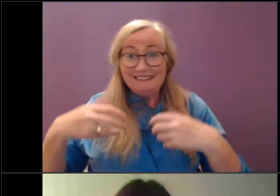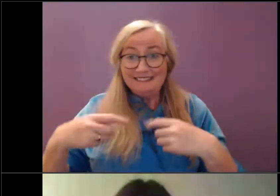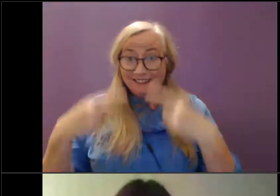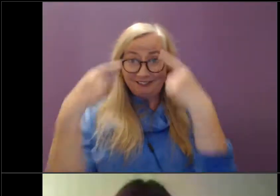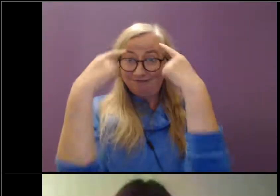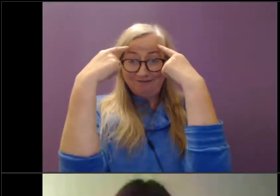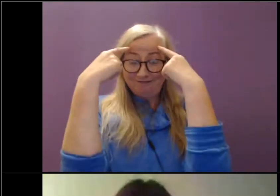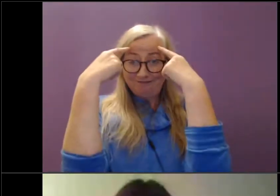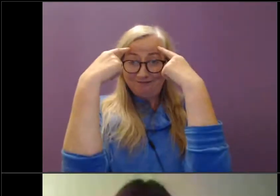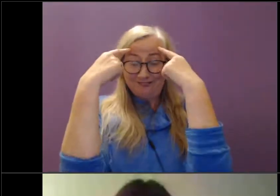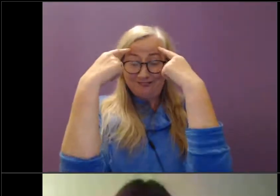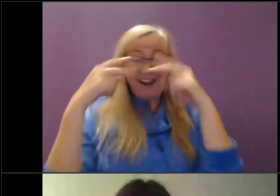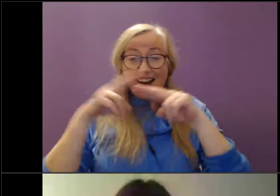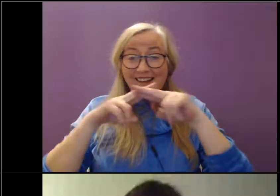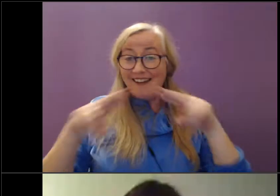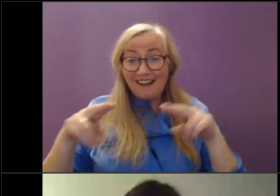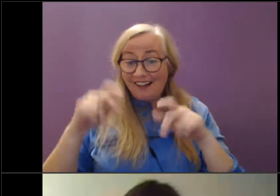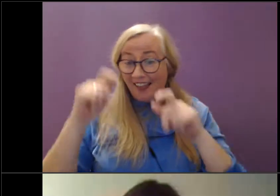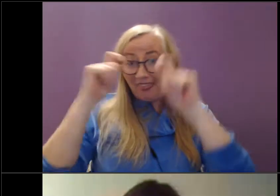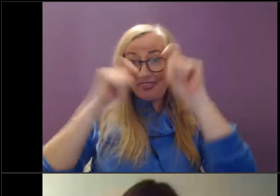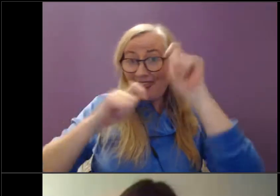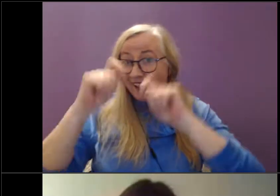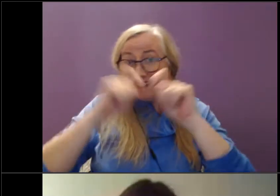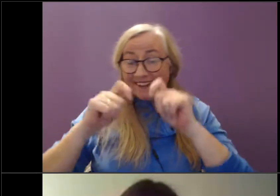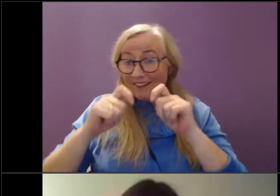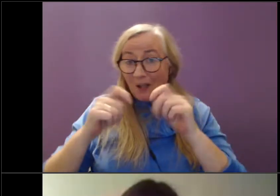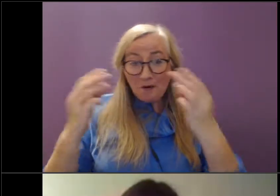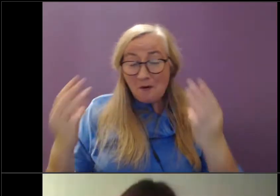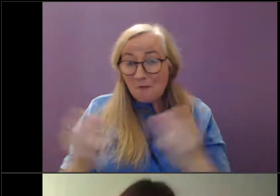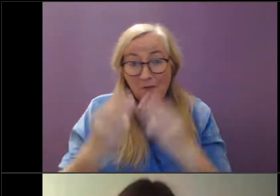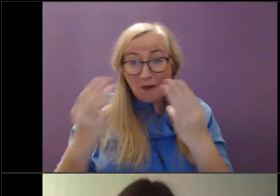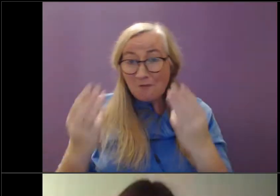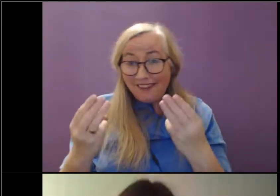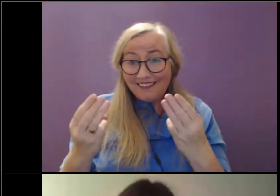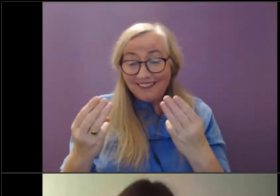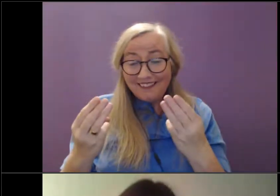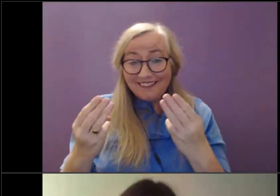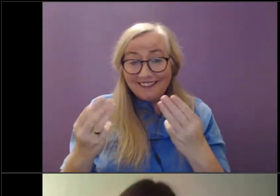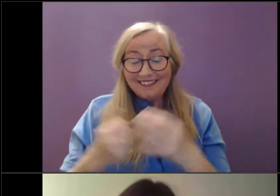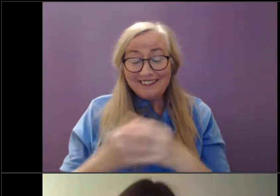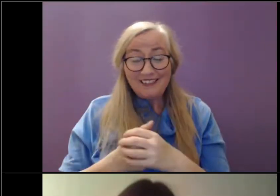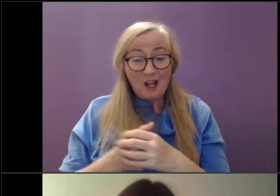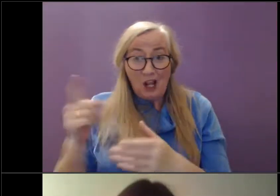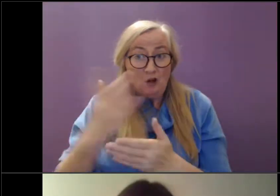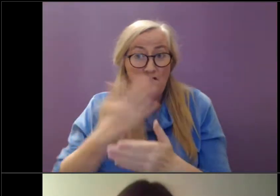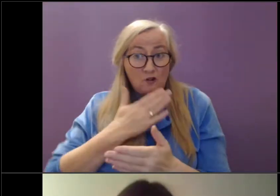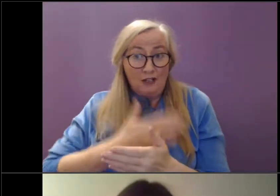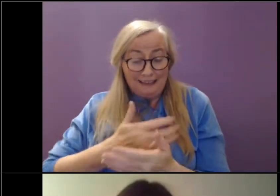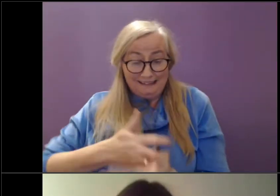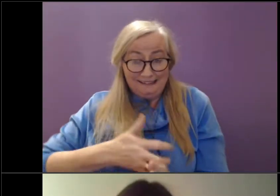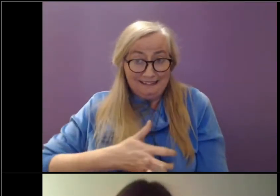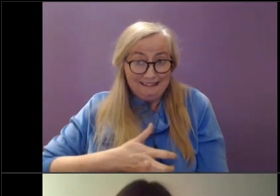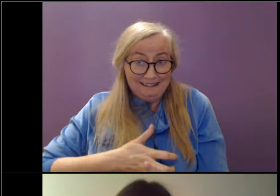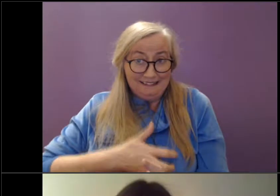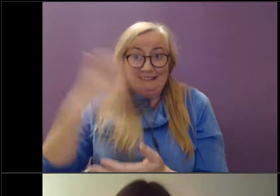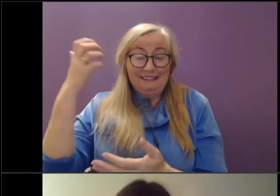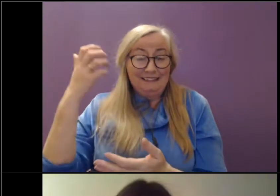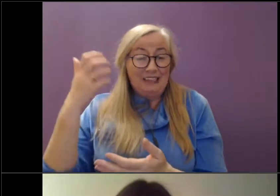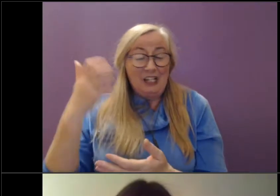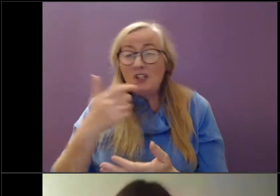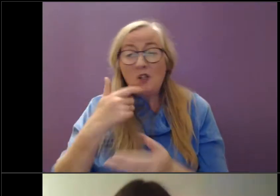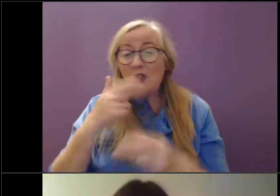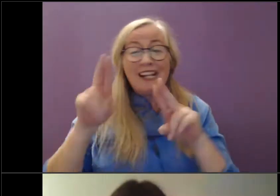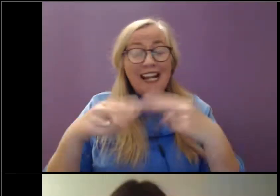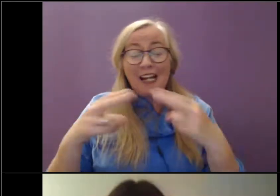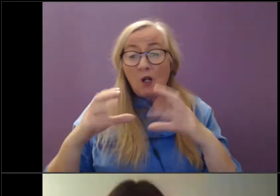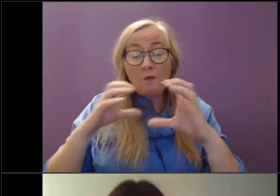not maybe logically thinking. Any of us who are over anxious or over angry, and we're not thinking clearly. So it's really about how do we